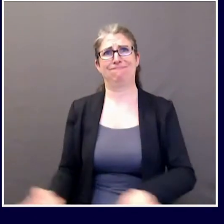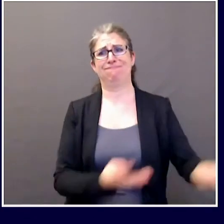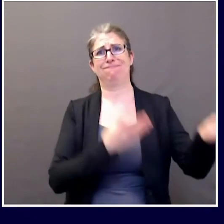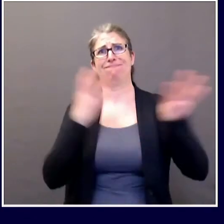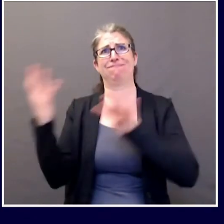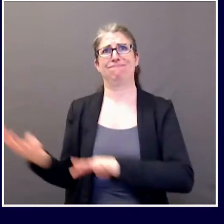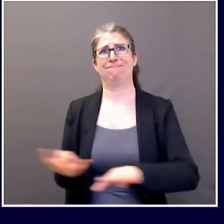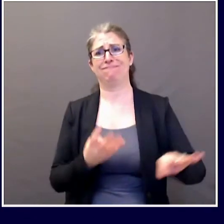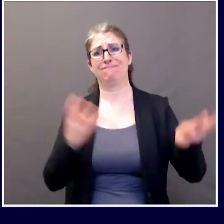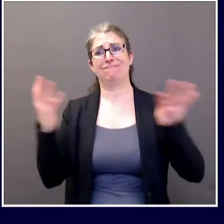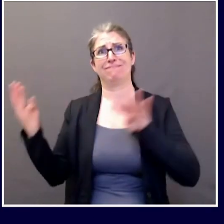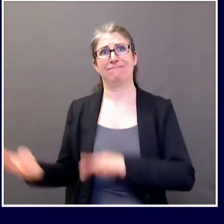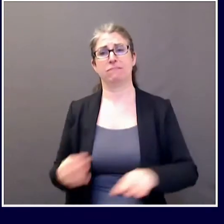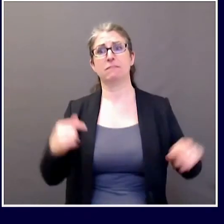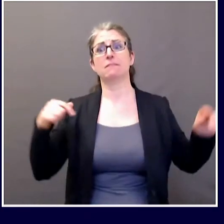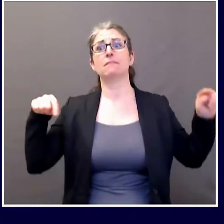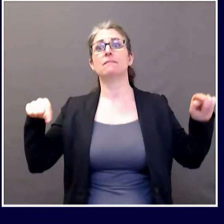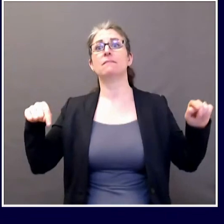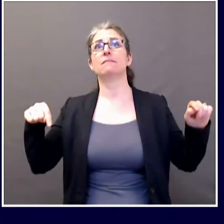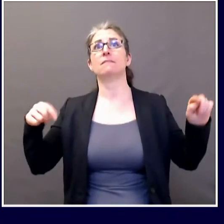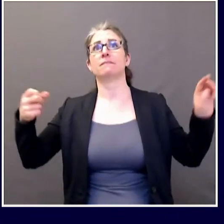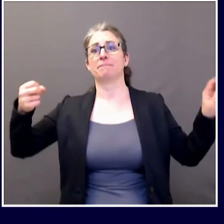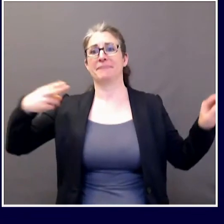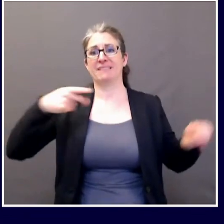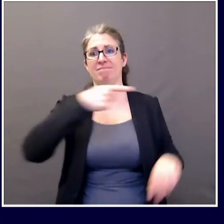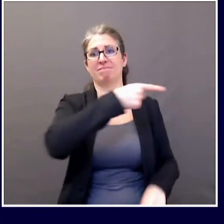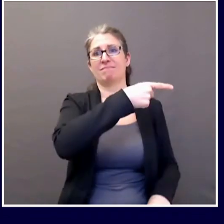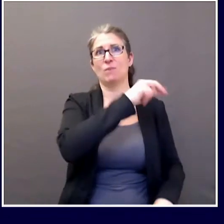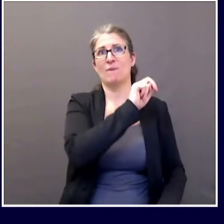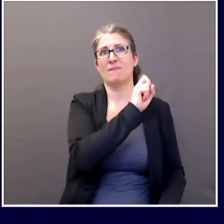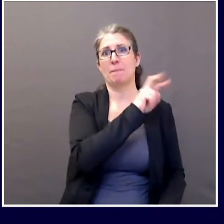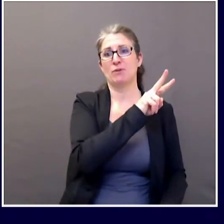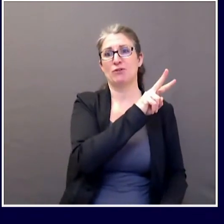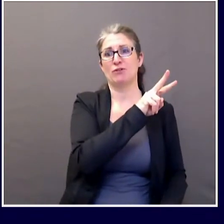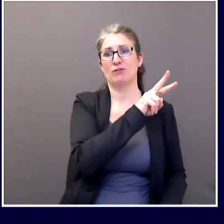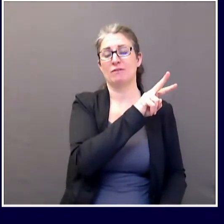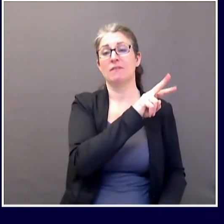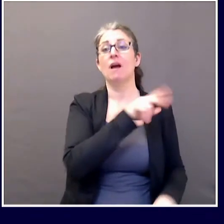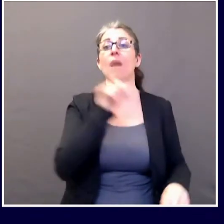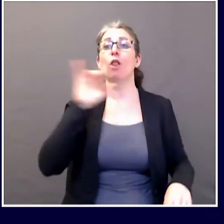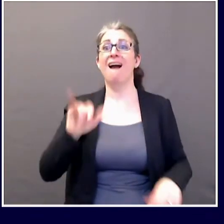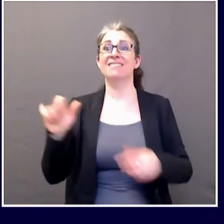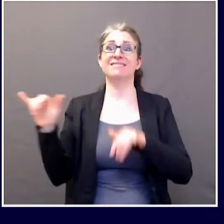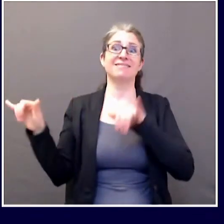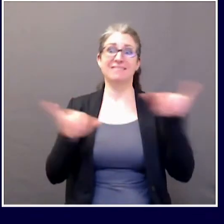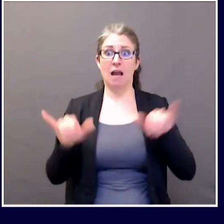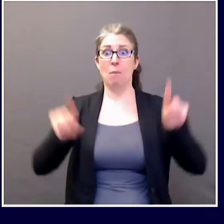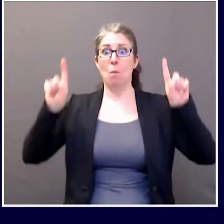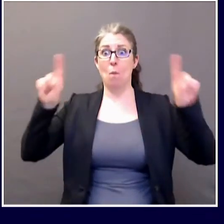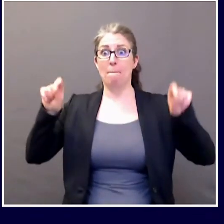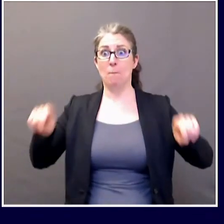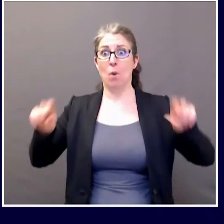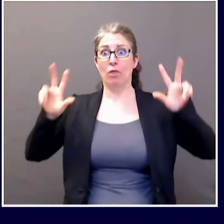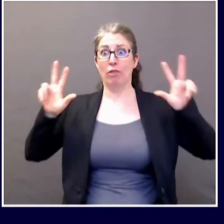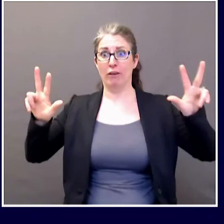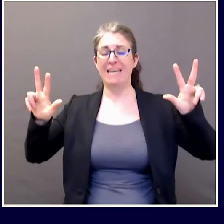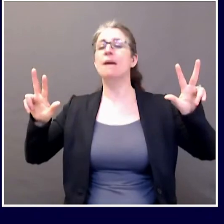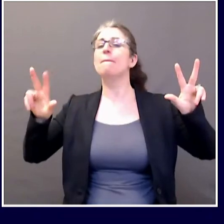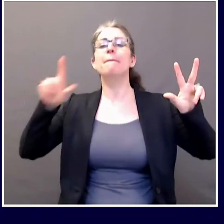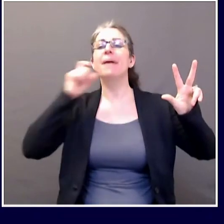a lower positivity rate. What does that mean? It means that I have even more confidence that the positivity